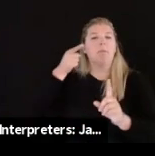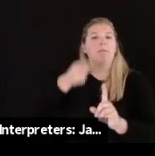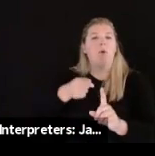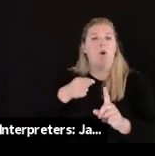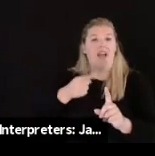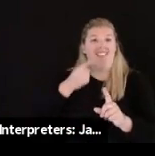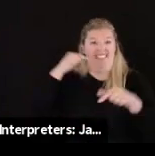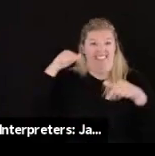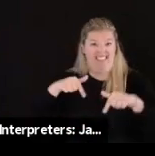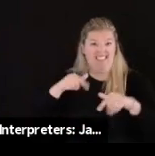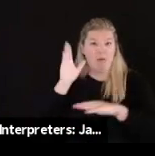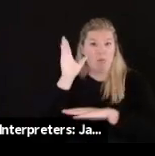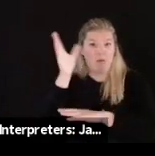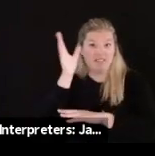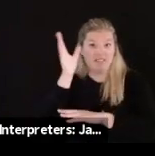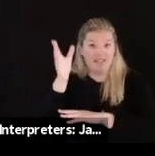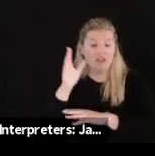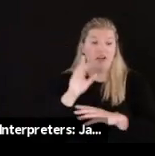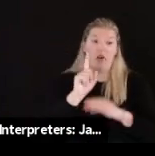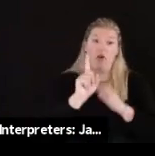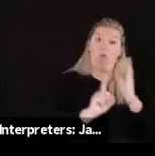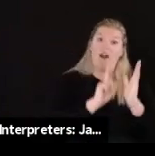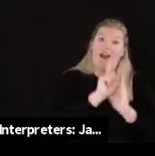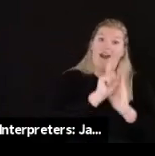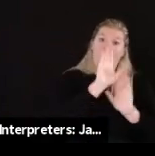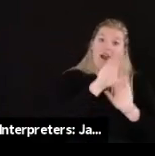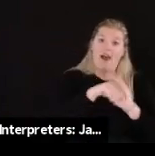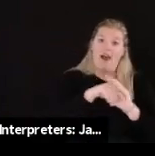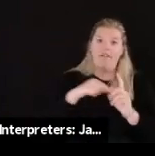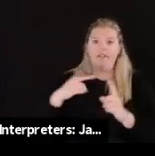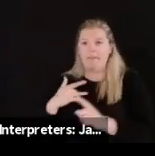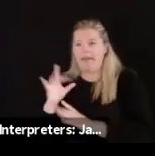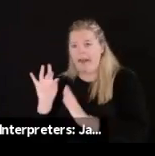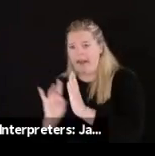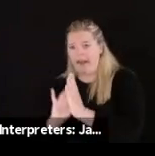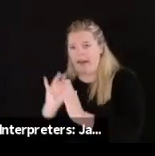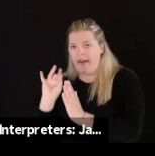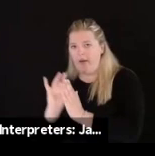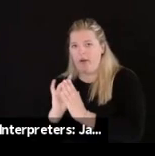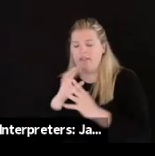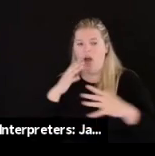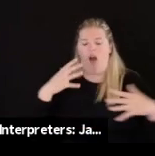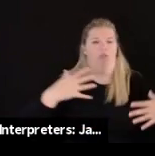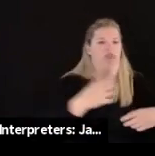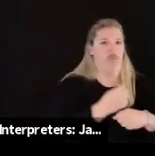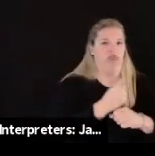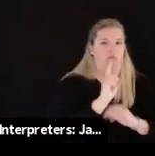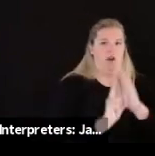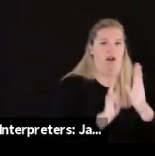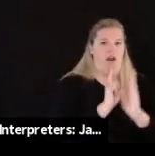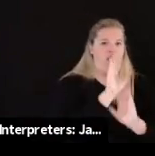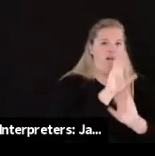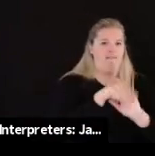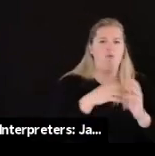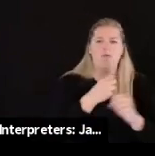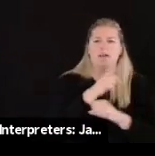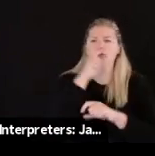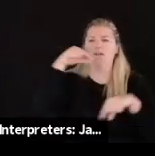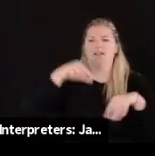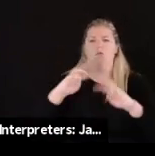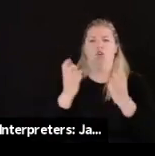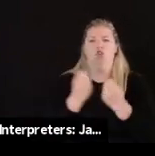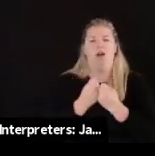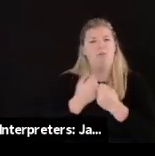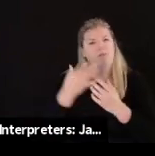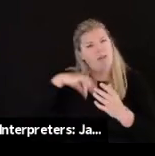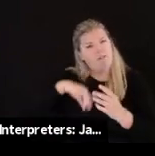hour presentation from an 8-hour training that I do. And I really want to make this session count by giving you as much information that